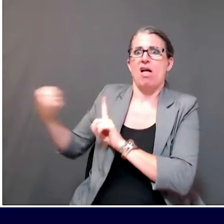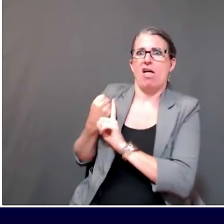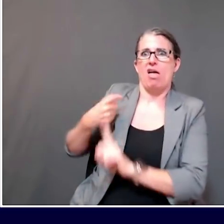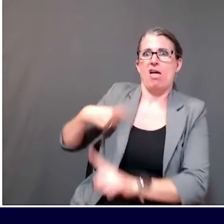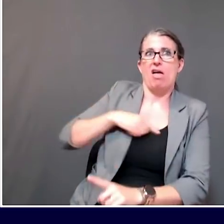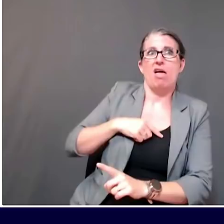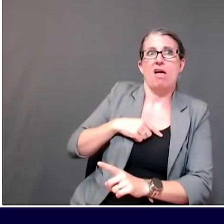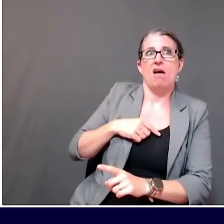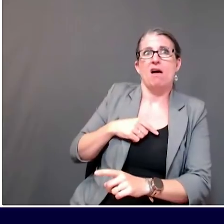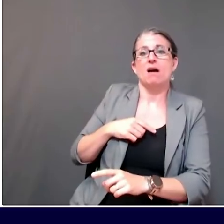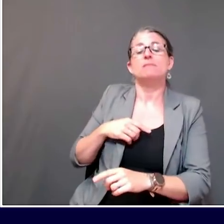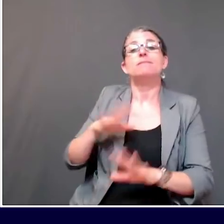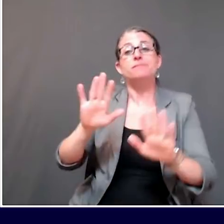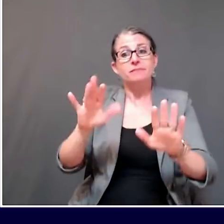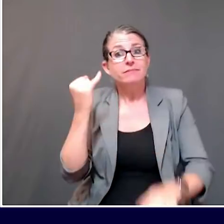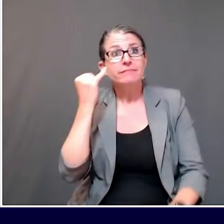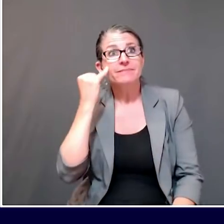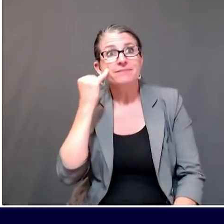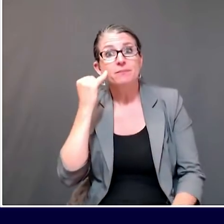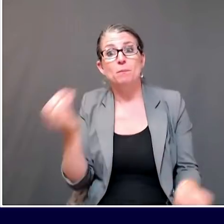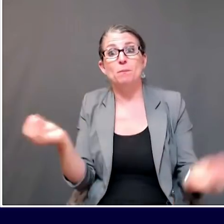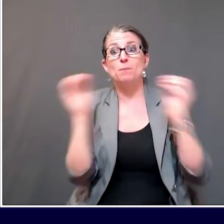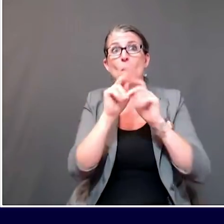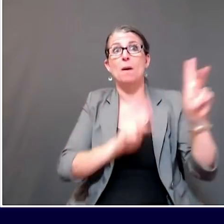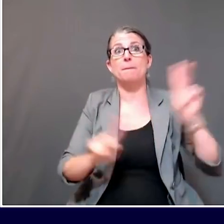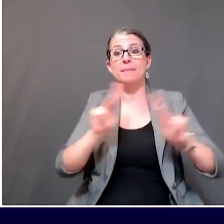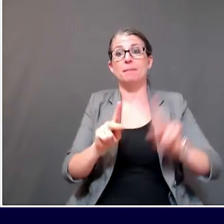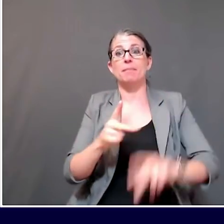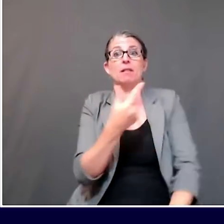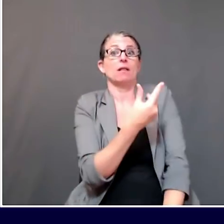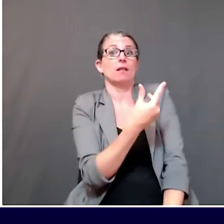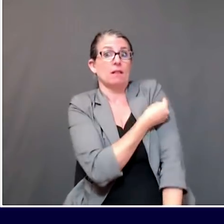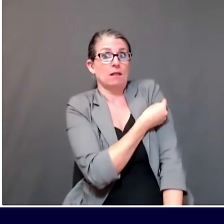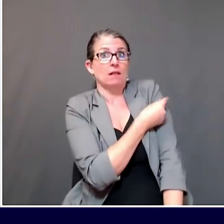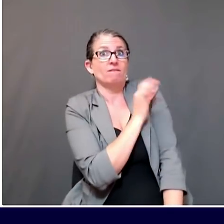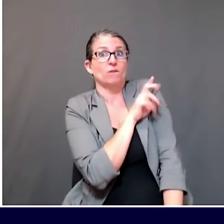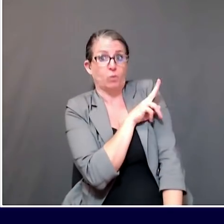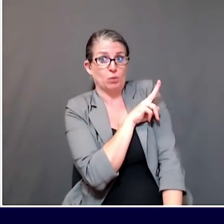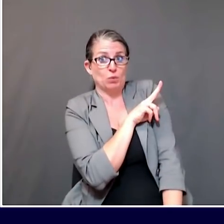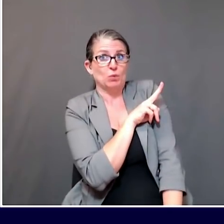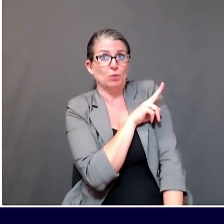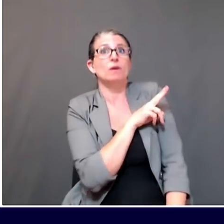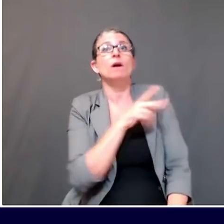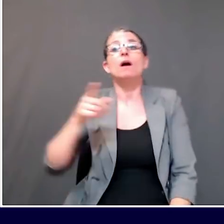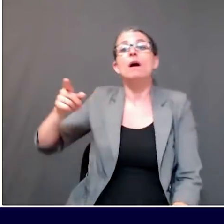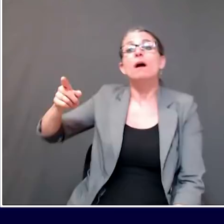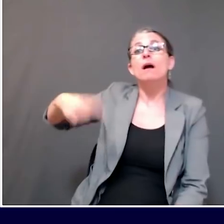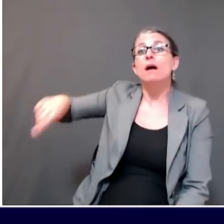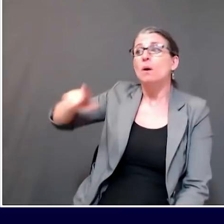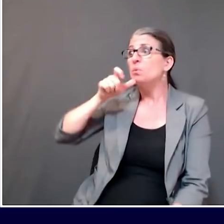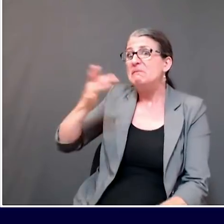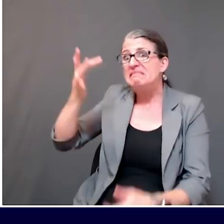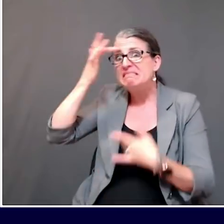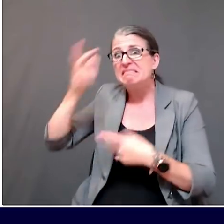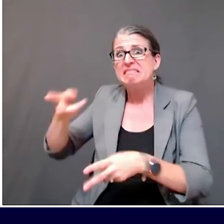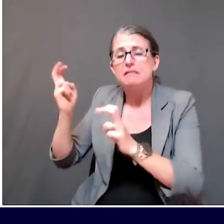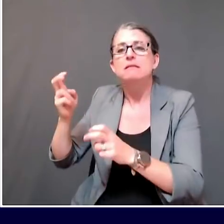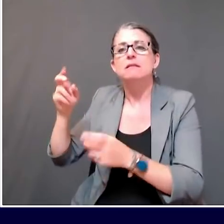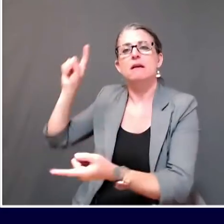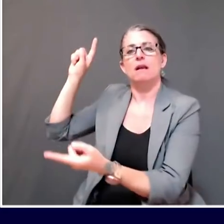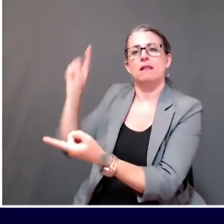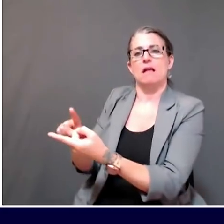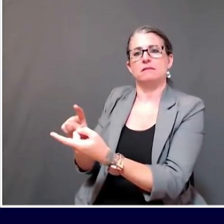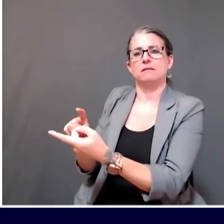fewer folks that are in the healthcare system, potentially leading to challenges with others who have COVID-19, for example,